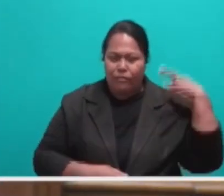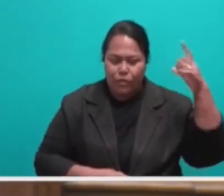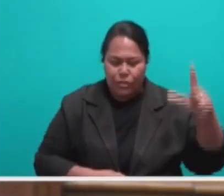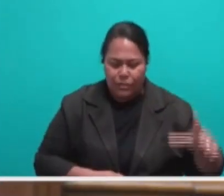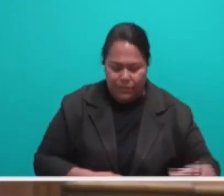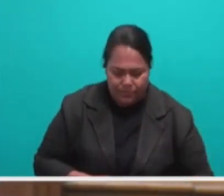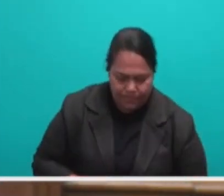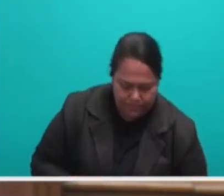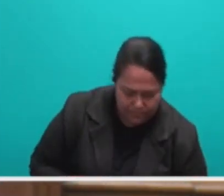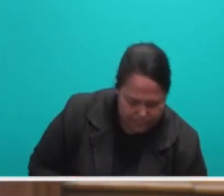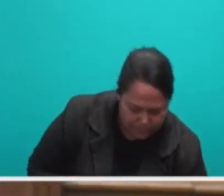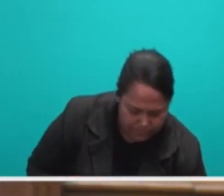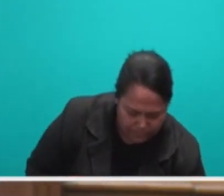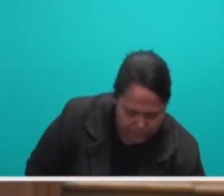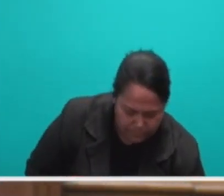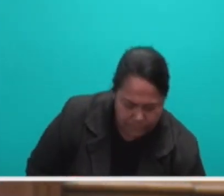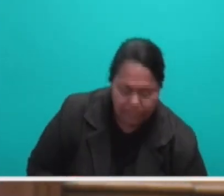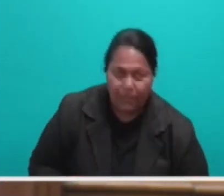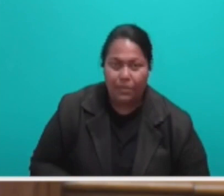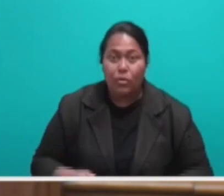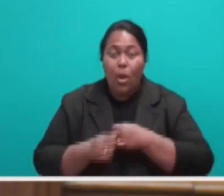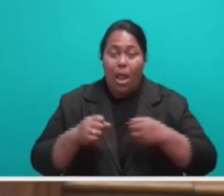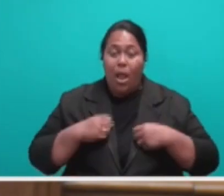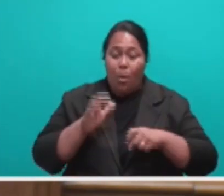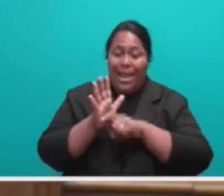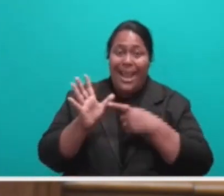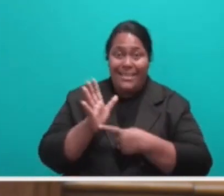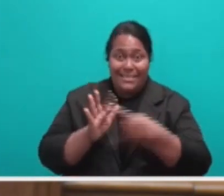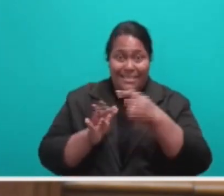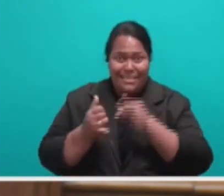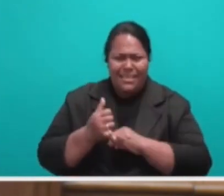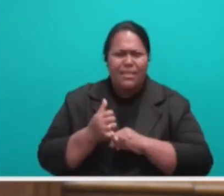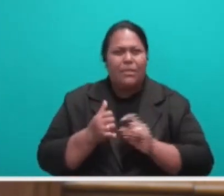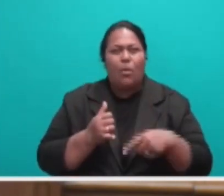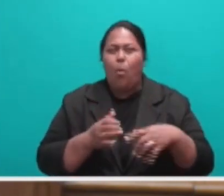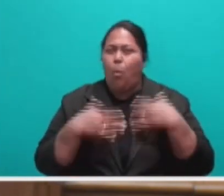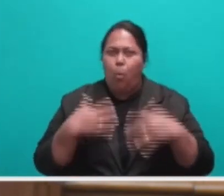However, Mr. Speaker, sir, the current rates are still exorbitant.